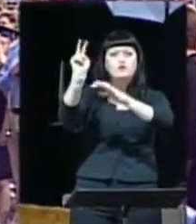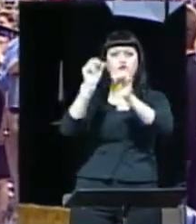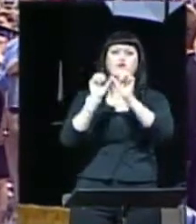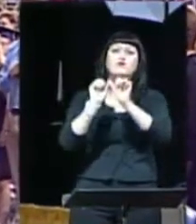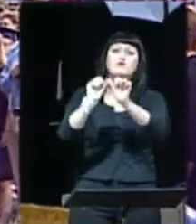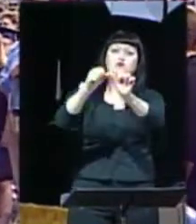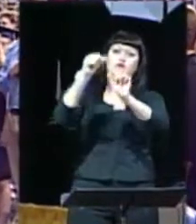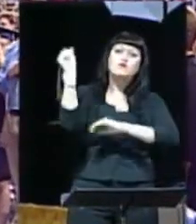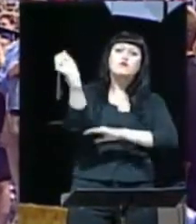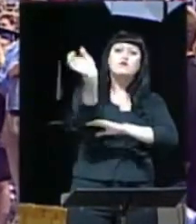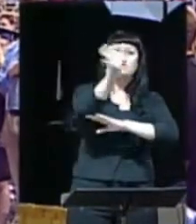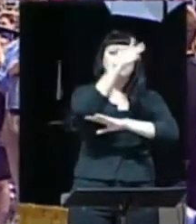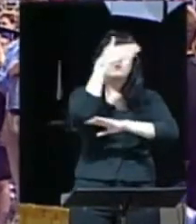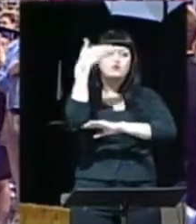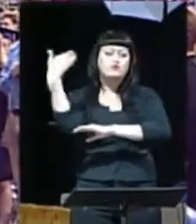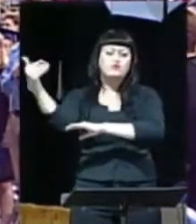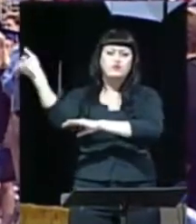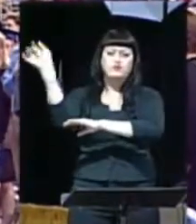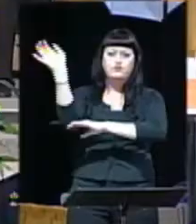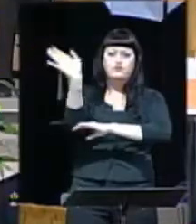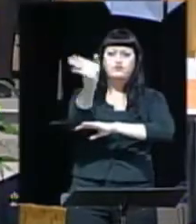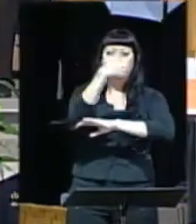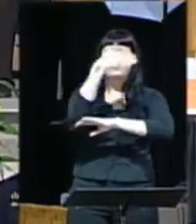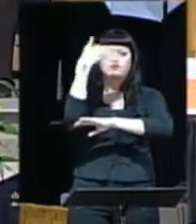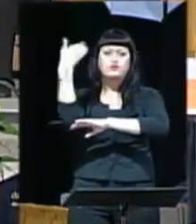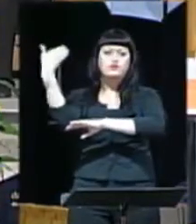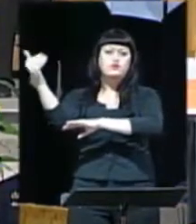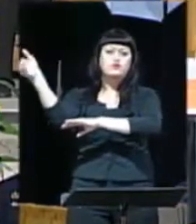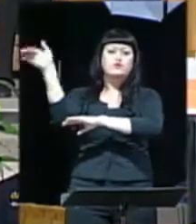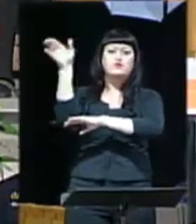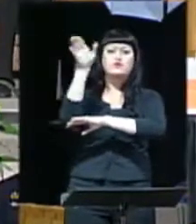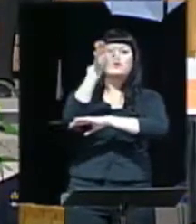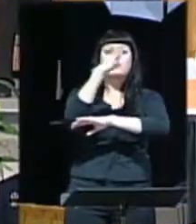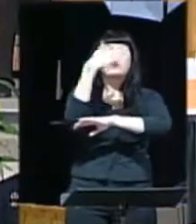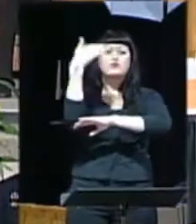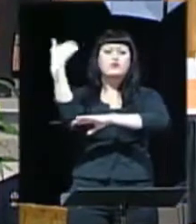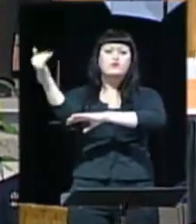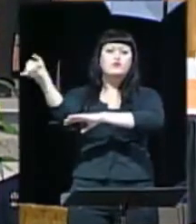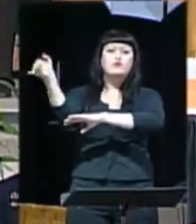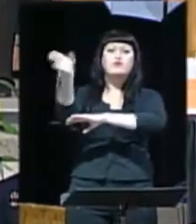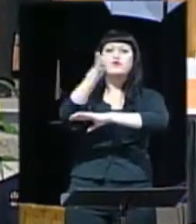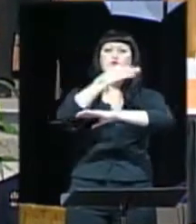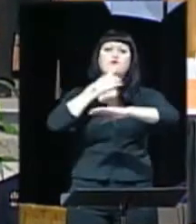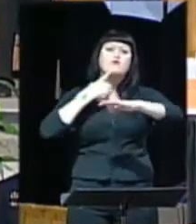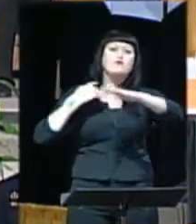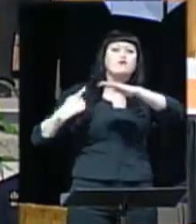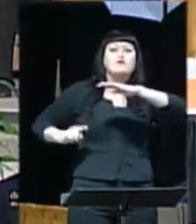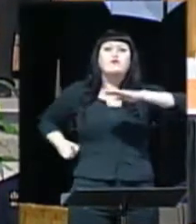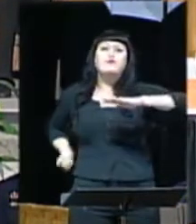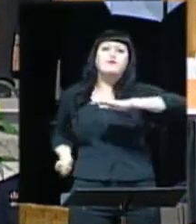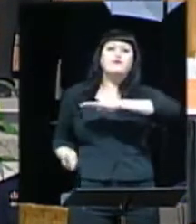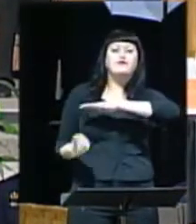watched, were so gallantly streaming. And